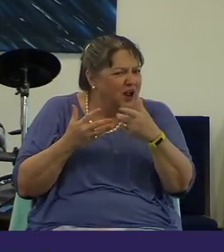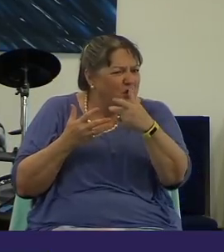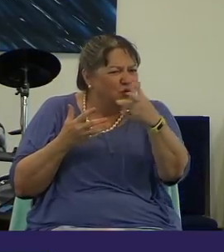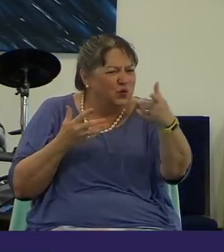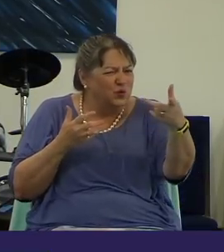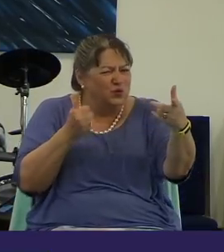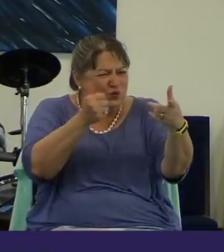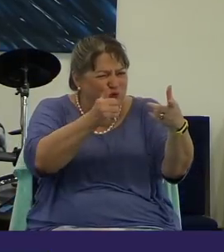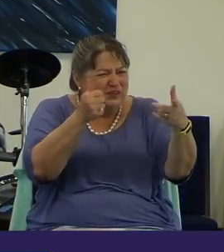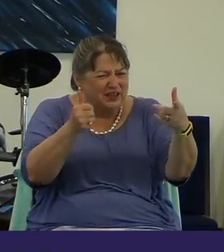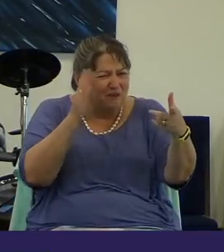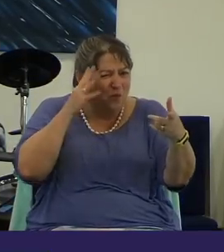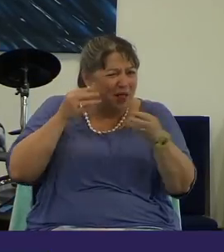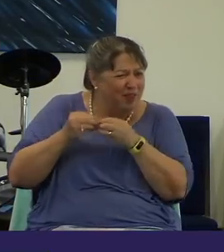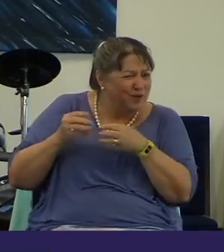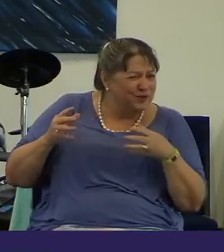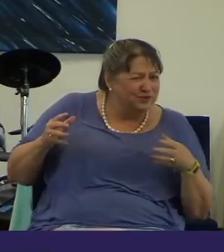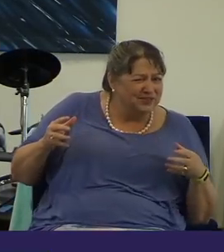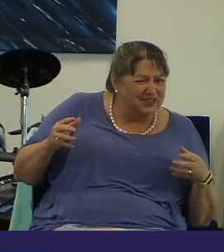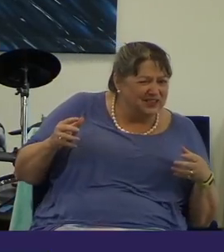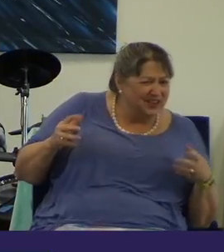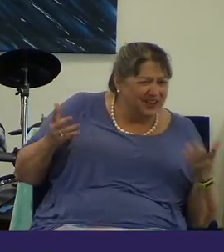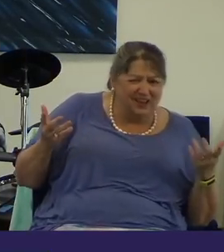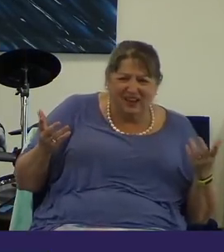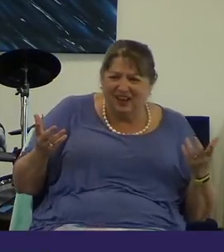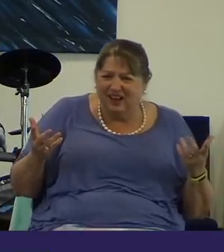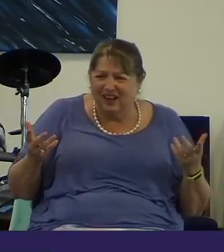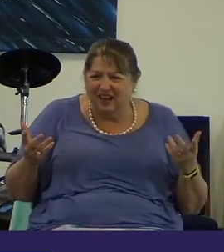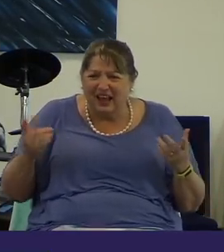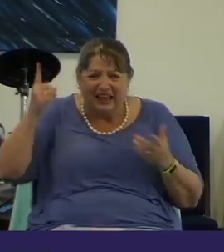friends. He's a living Christ.